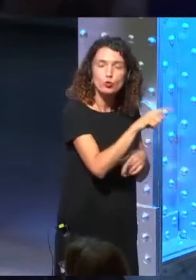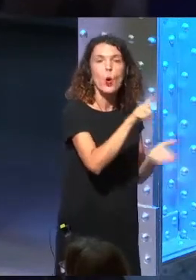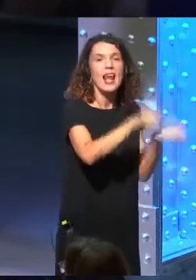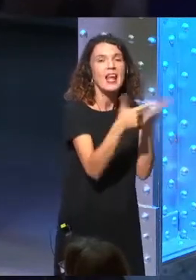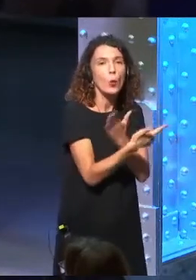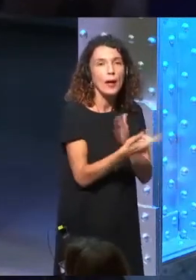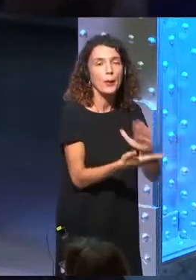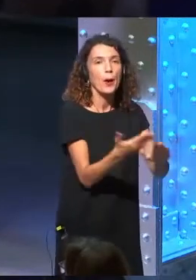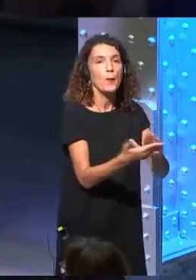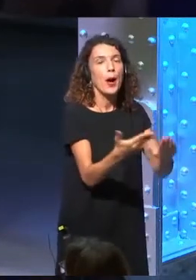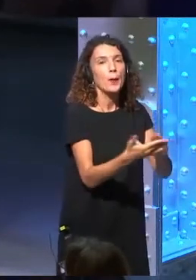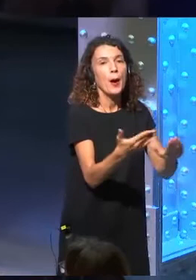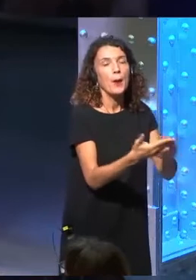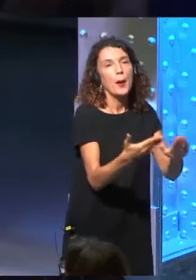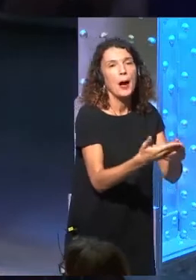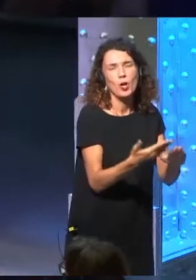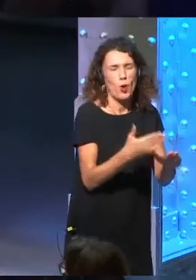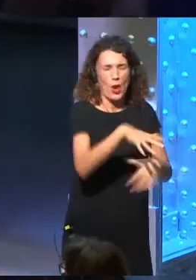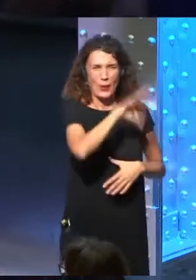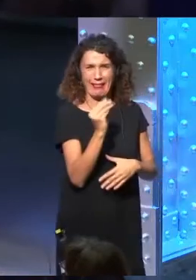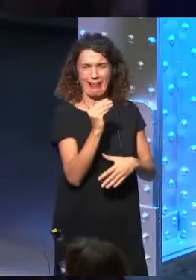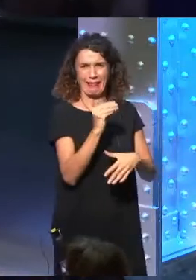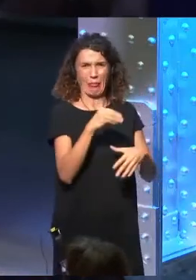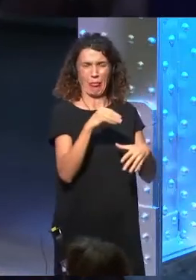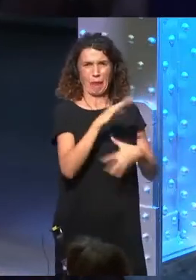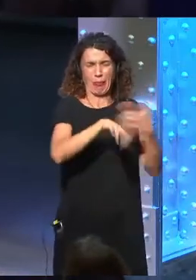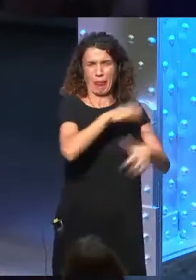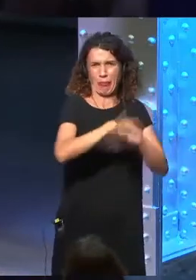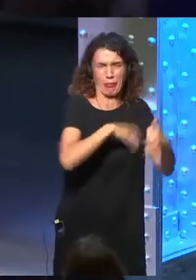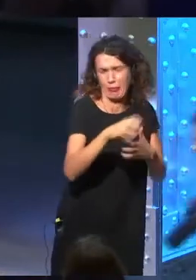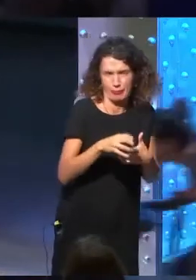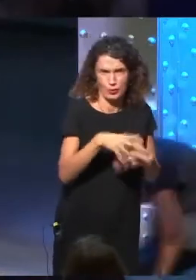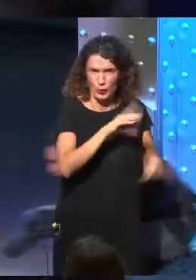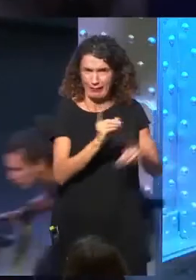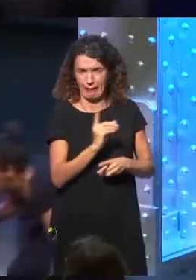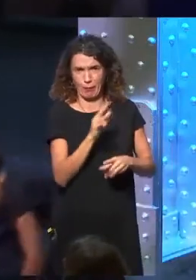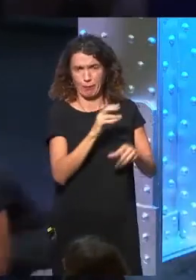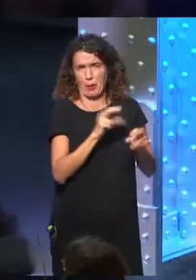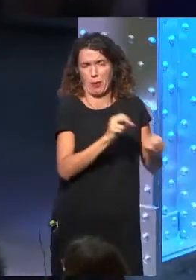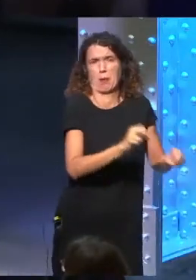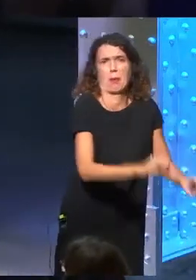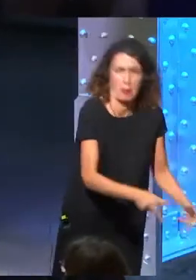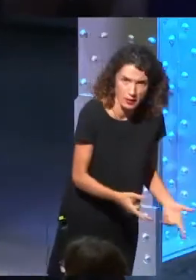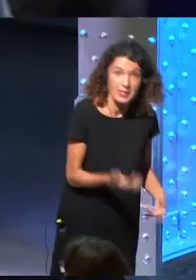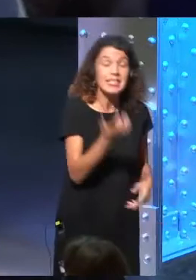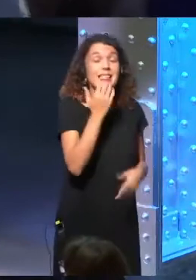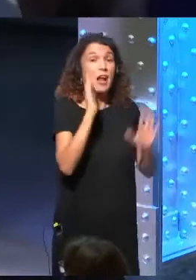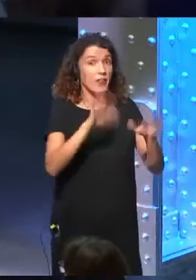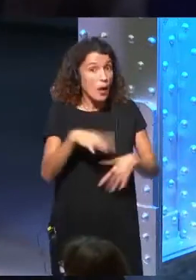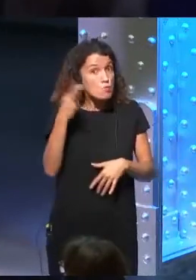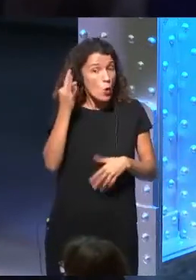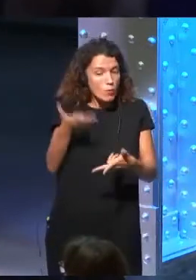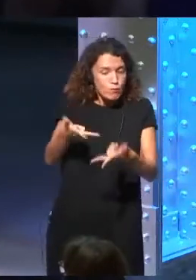tongueless slobber or snarl or whine. It will sound, if you let women get at the American